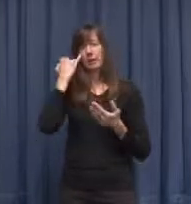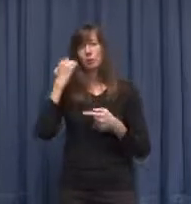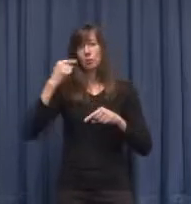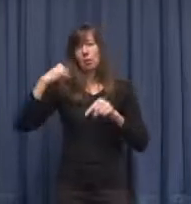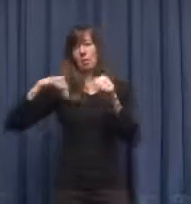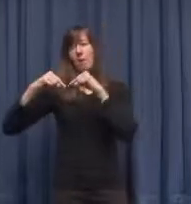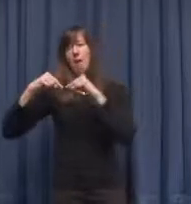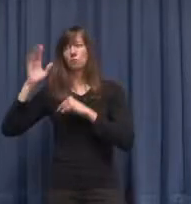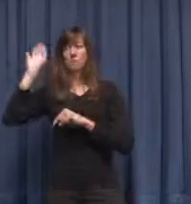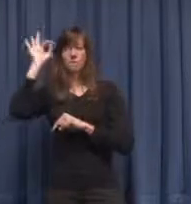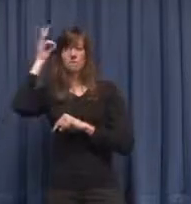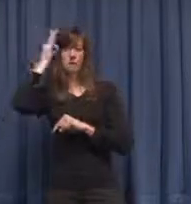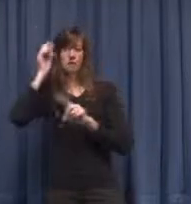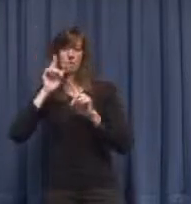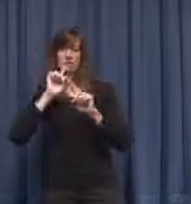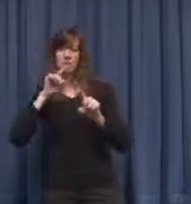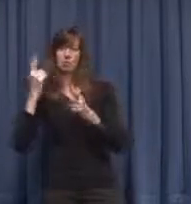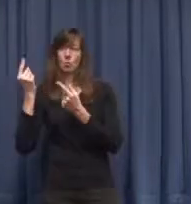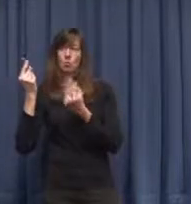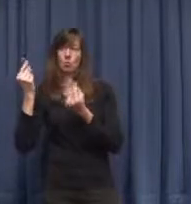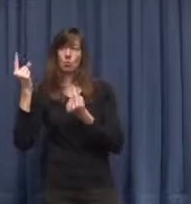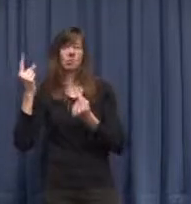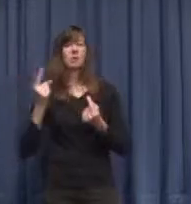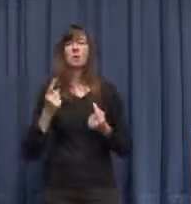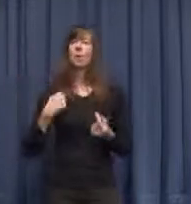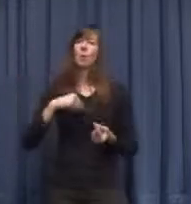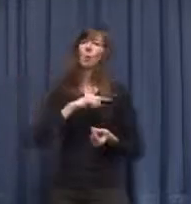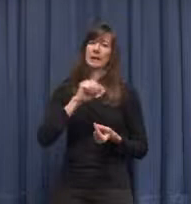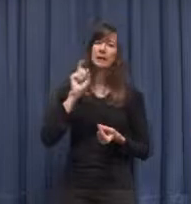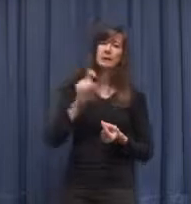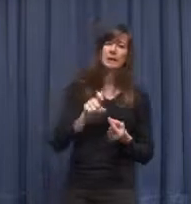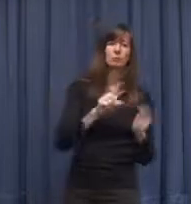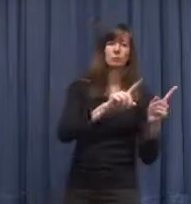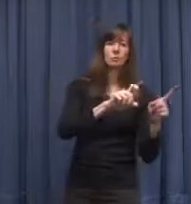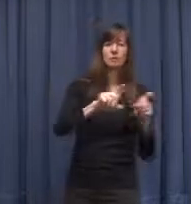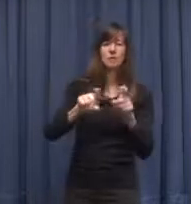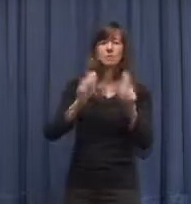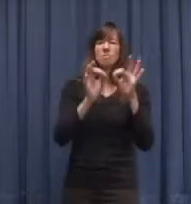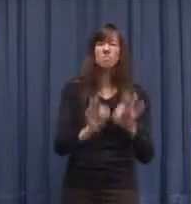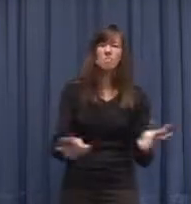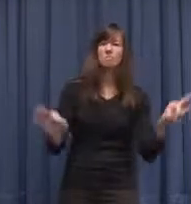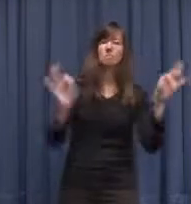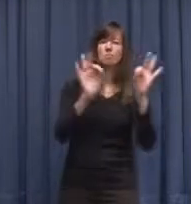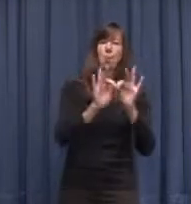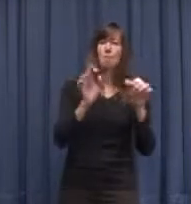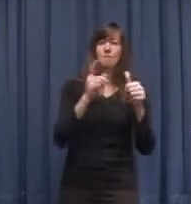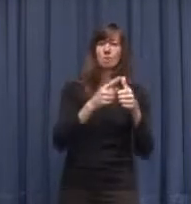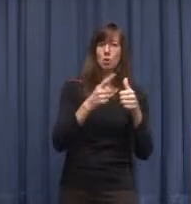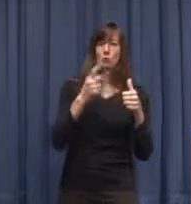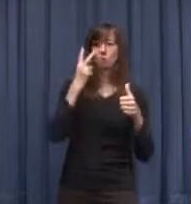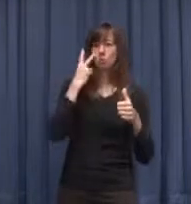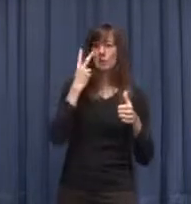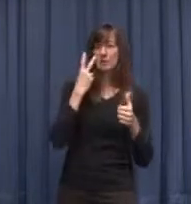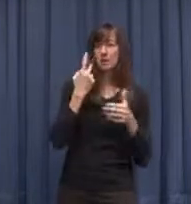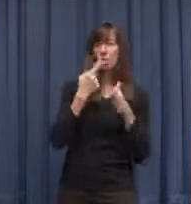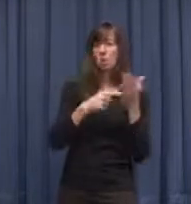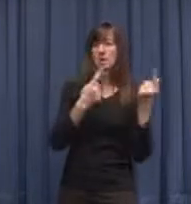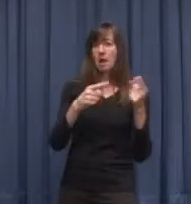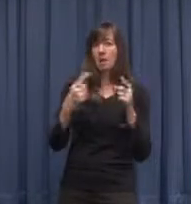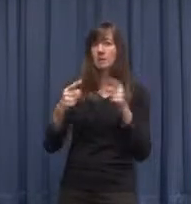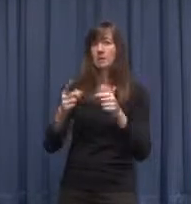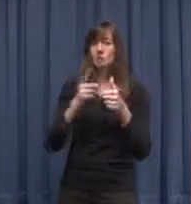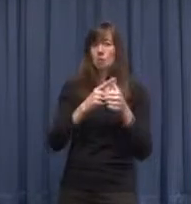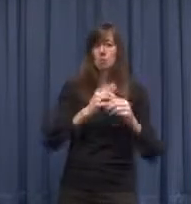can maintain the critical testing that we need to keep this in check and give us a sense of what's happening and protect those at greatest